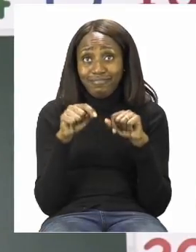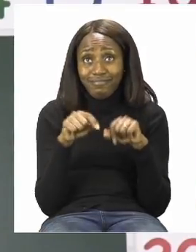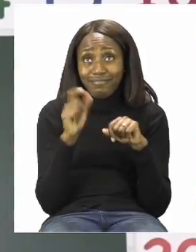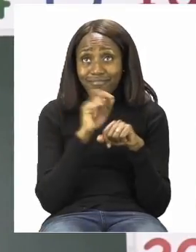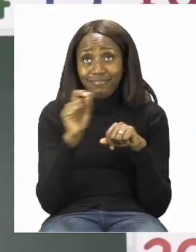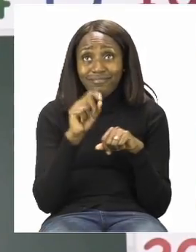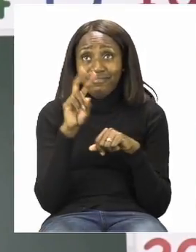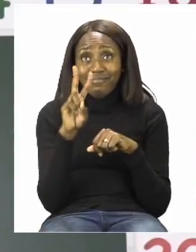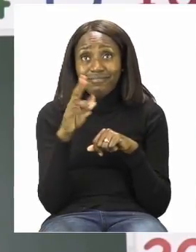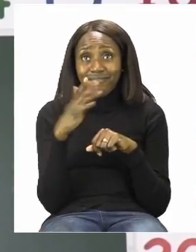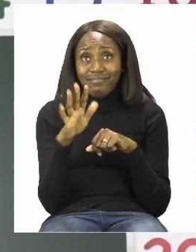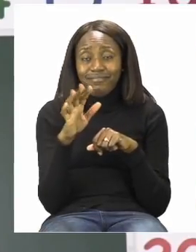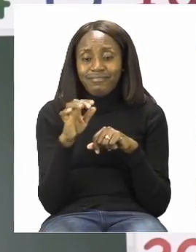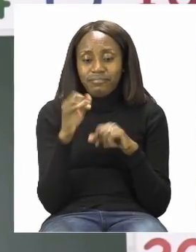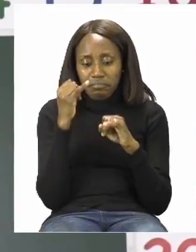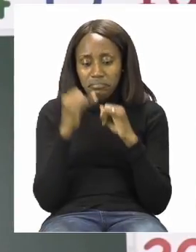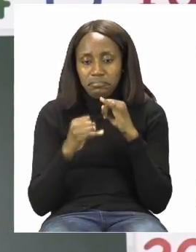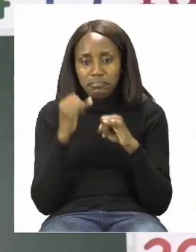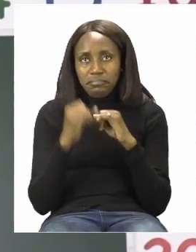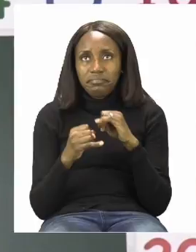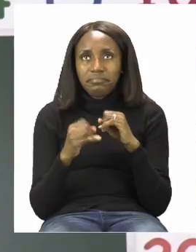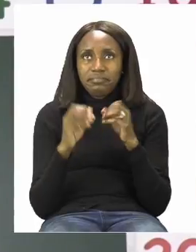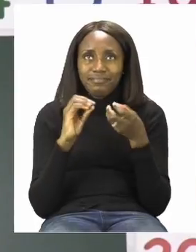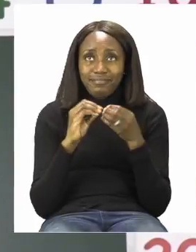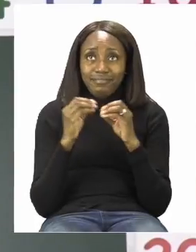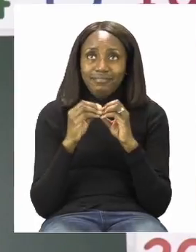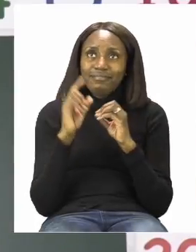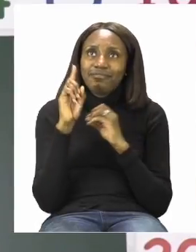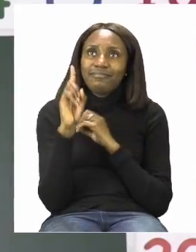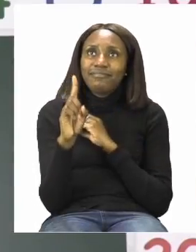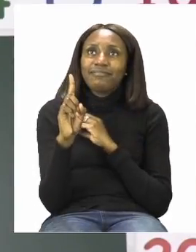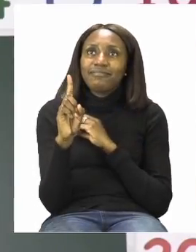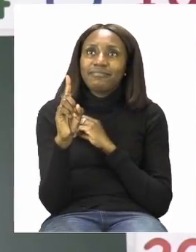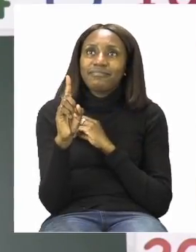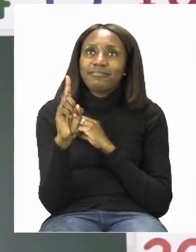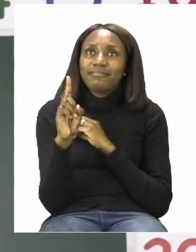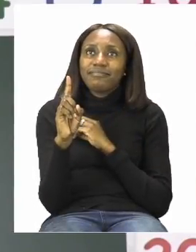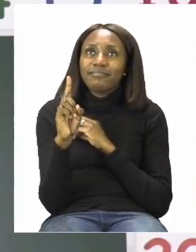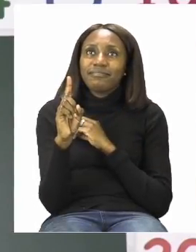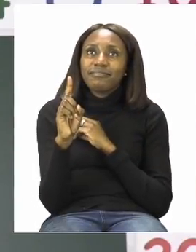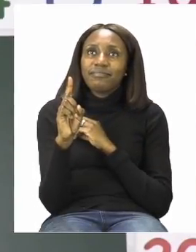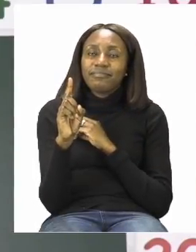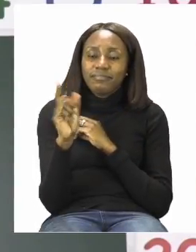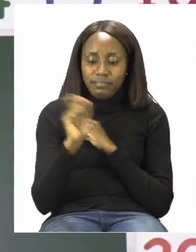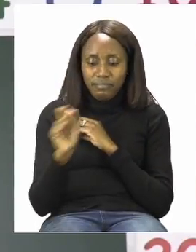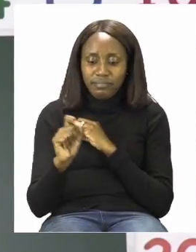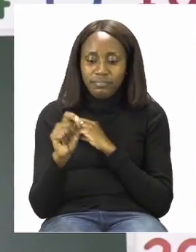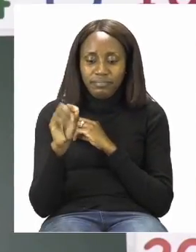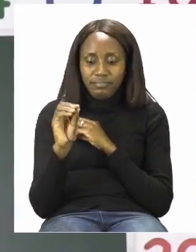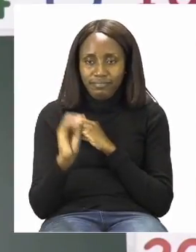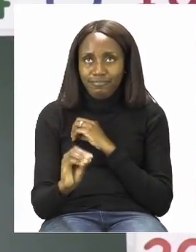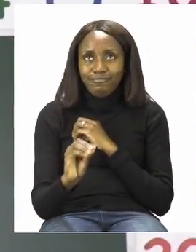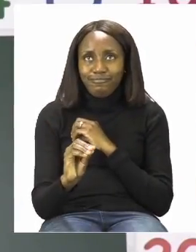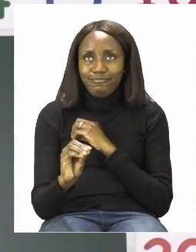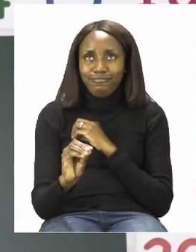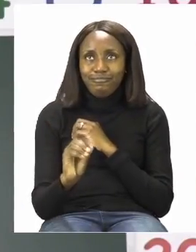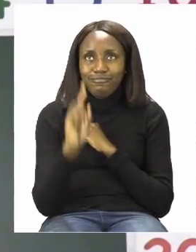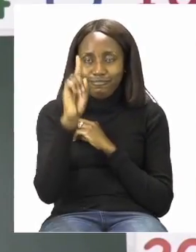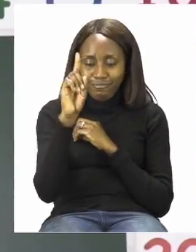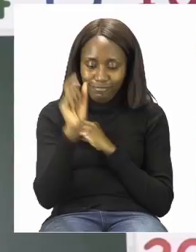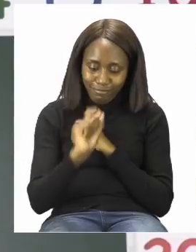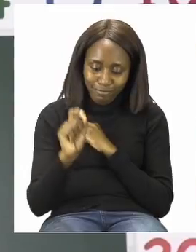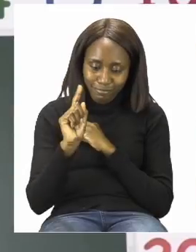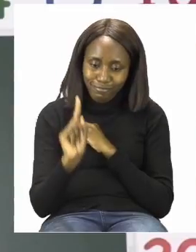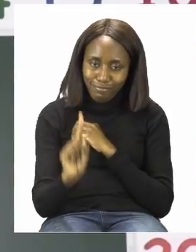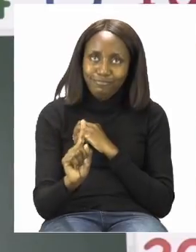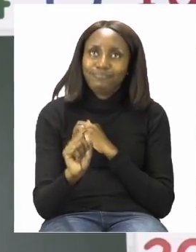2. The last number that is in the number pattern is the number 1. So we